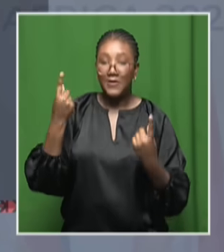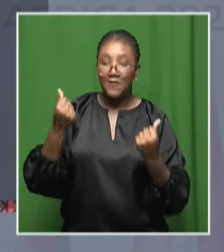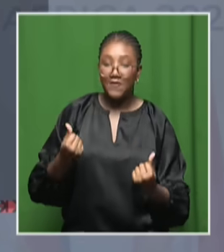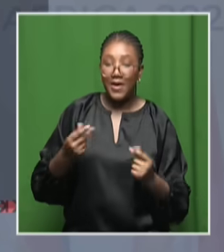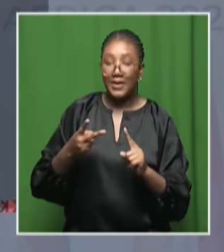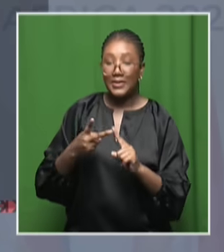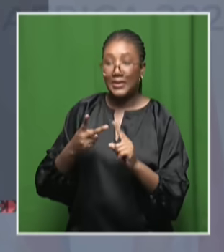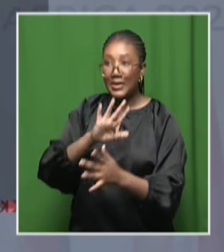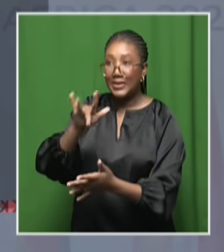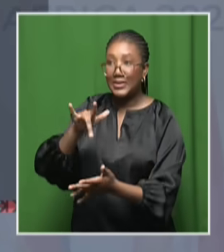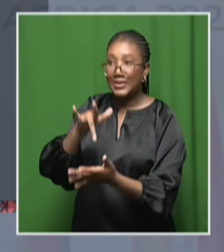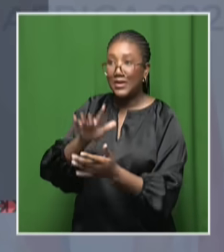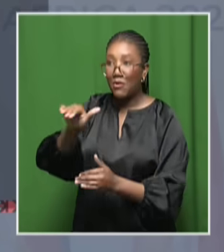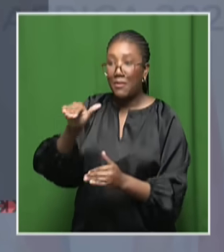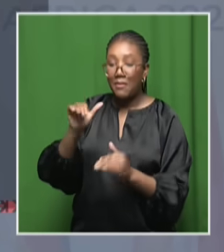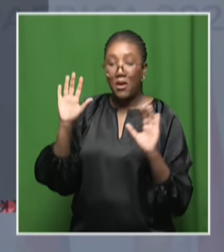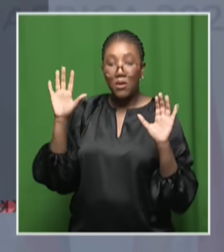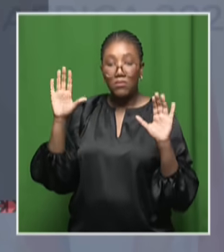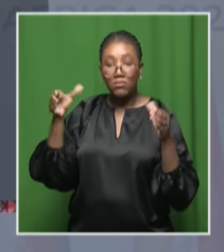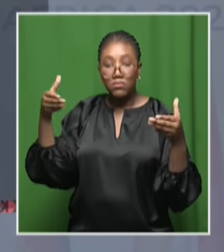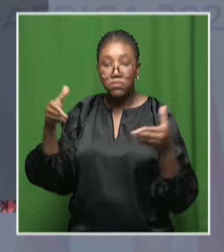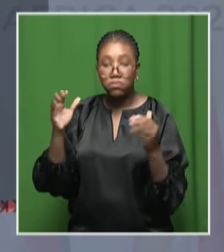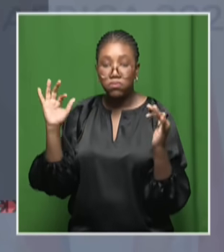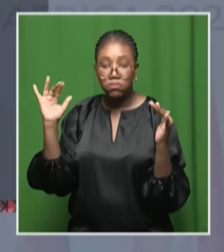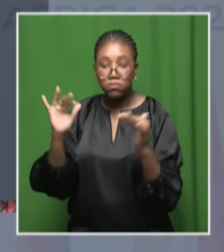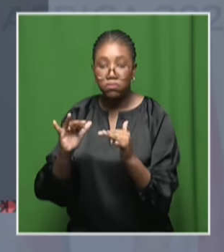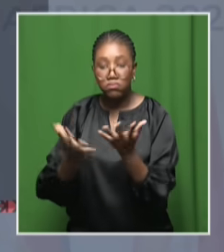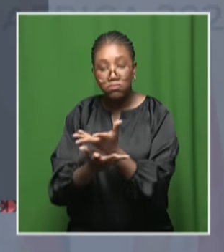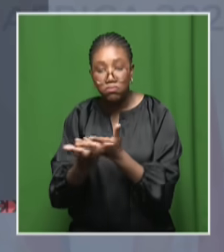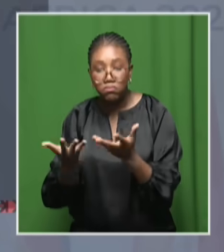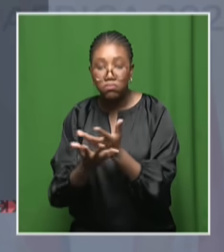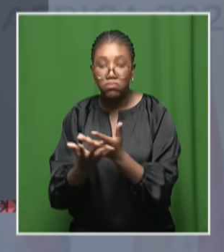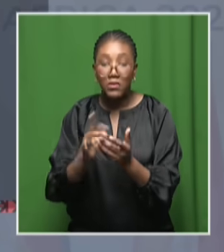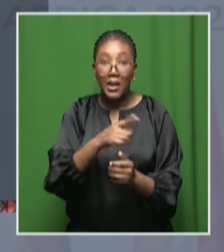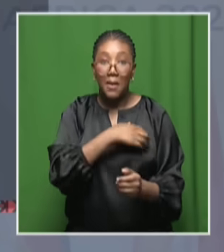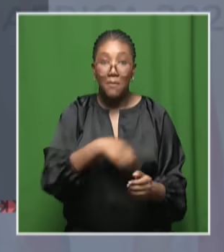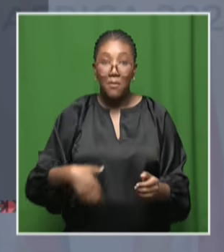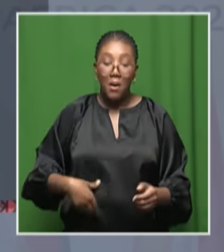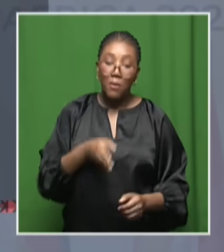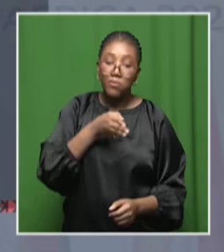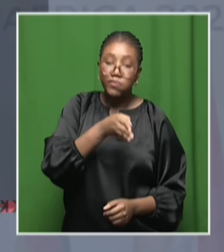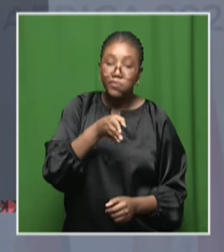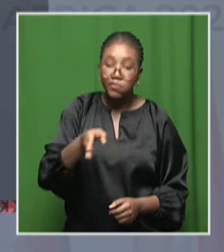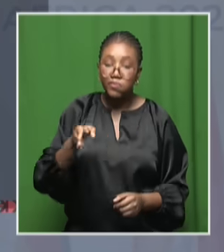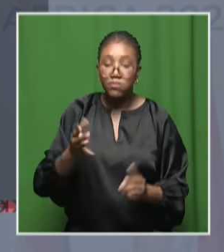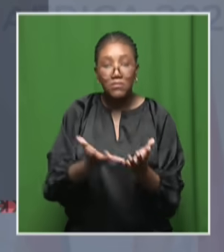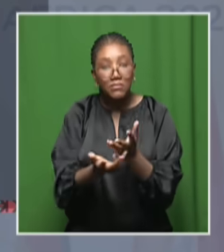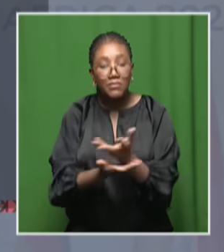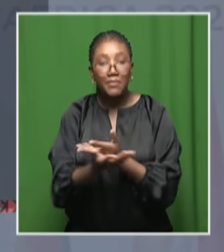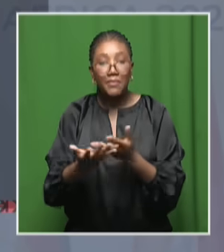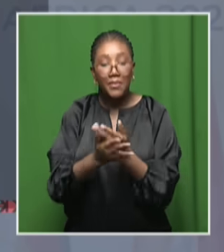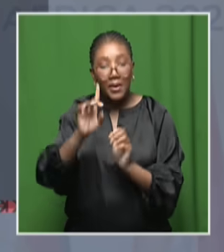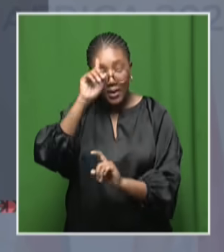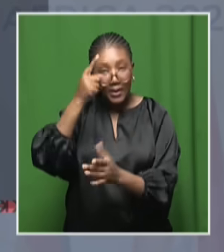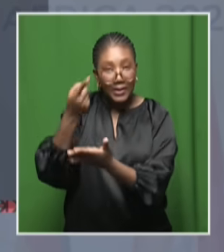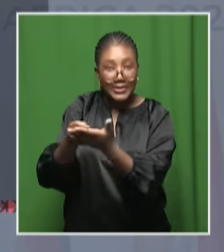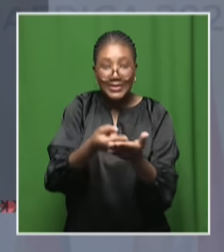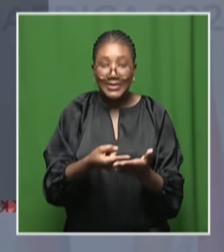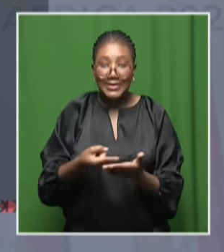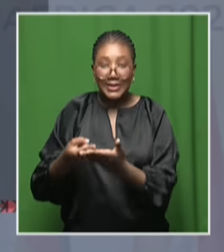that convened. It then elevated to, heads of state and their representatives that not only focused on broader